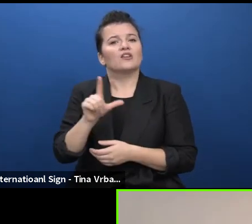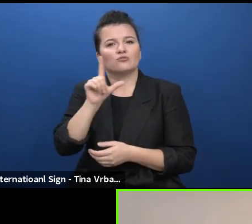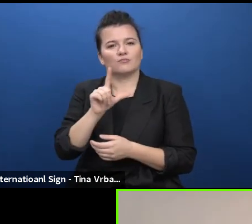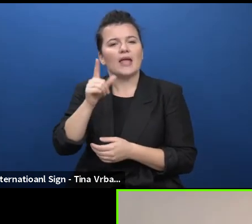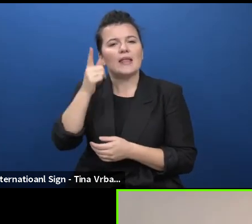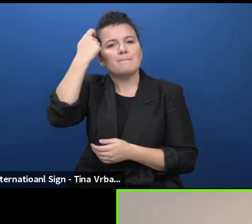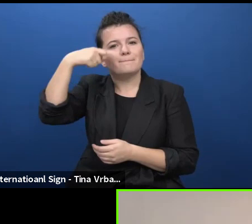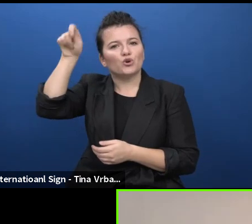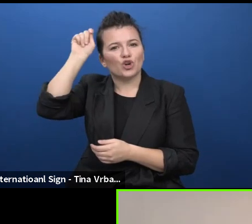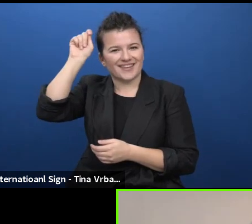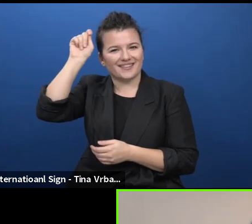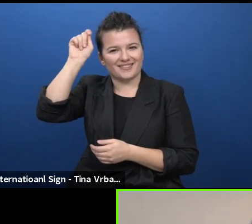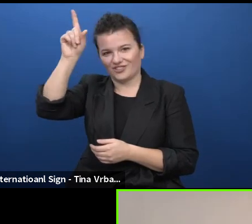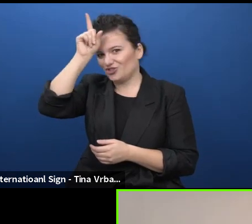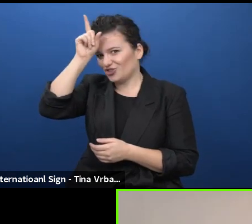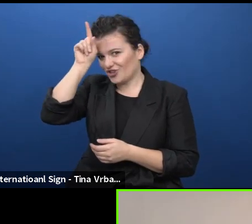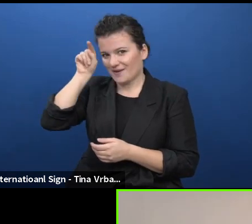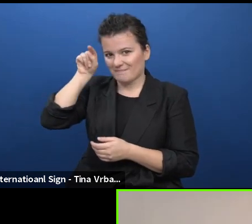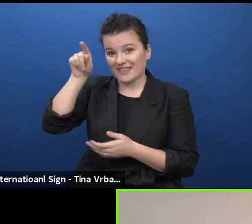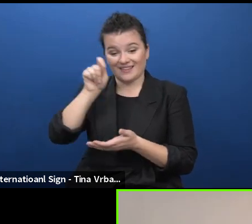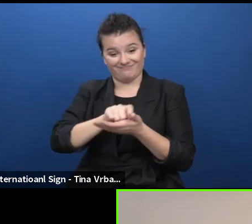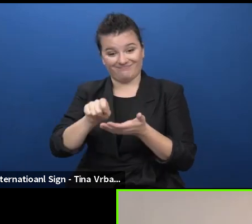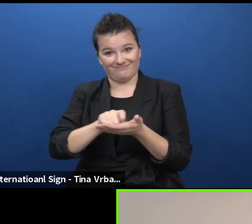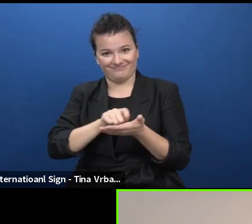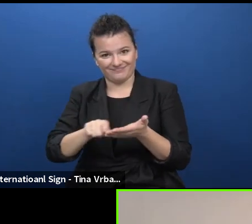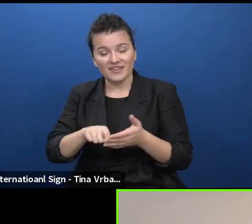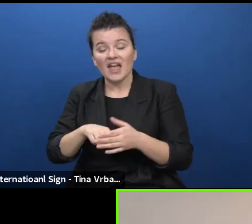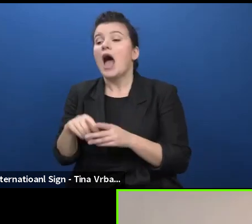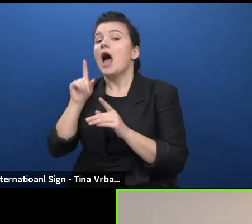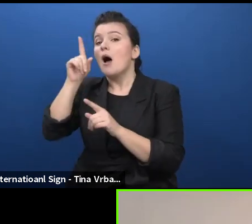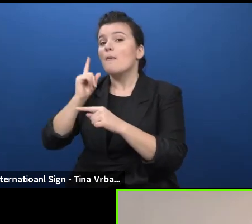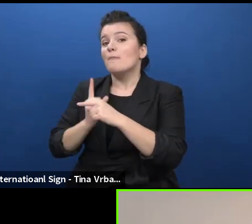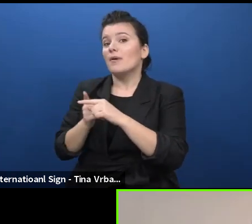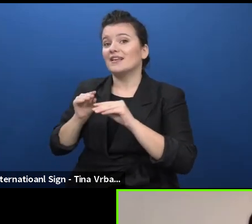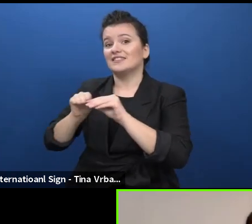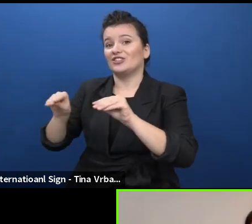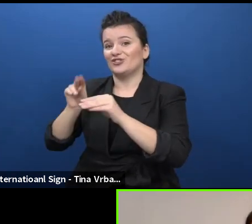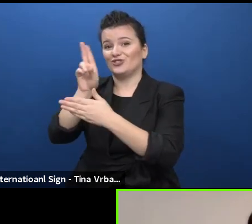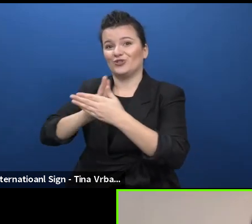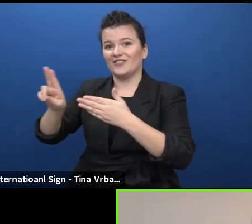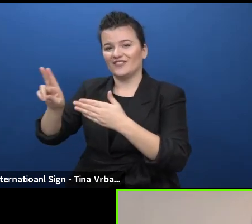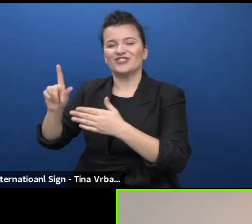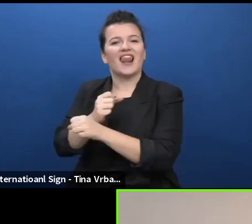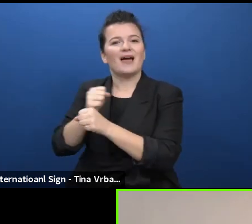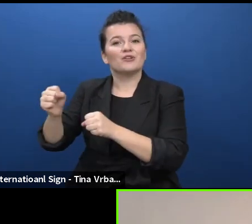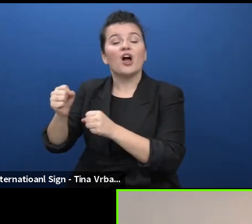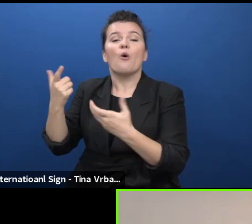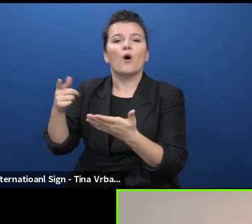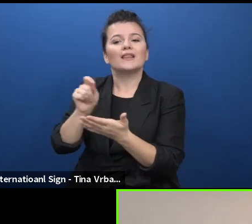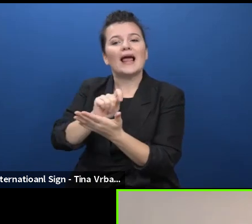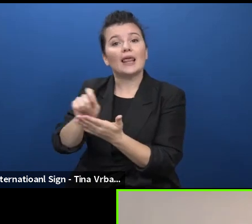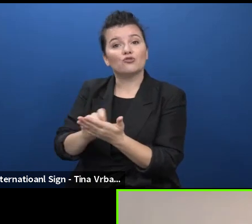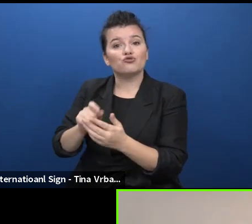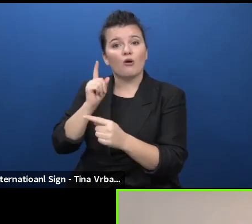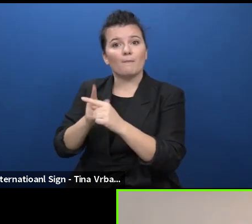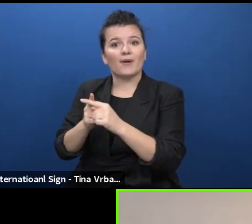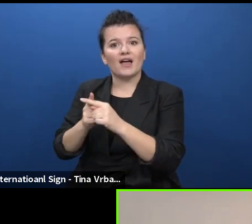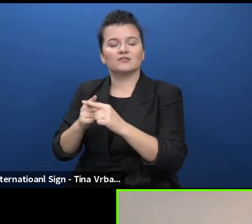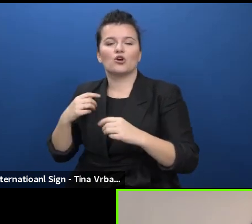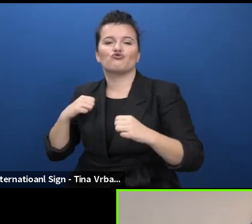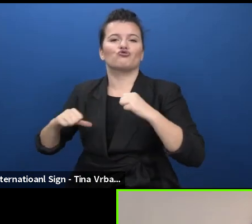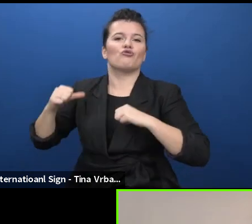and he is also teaching literature and drama at the University of Luxembourg. This is us.